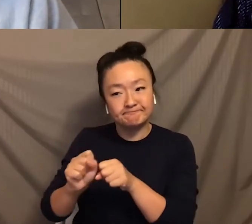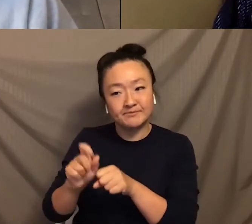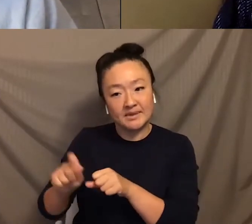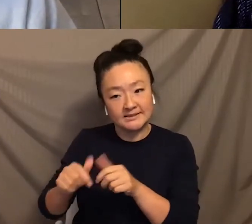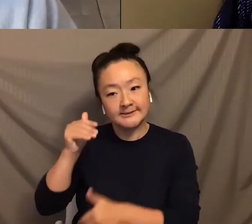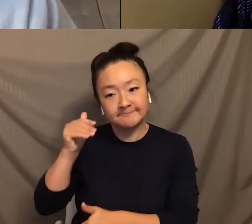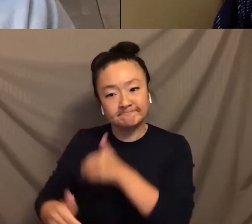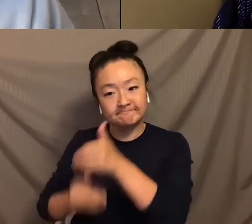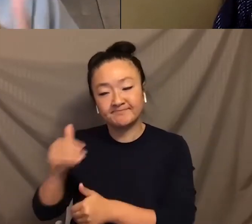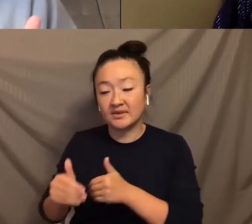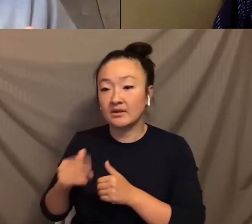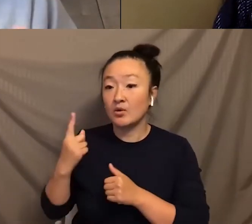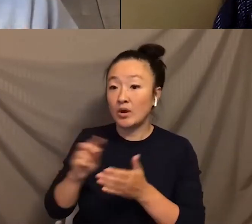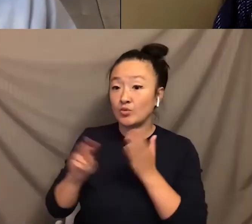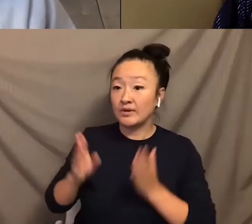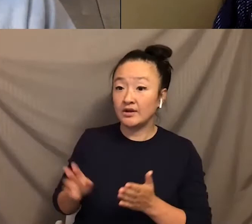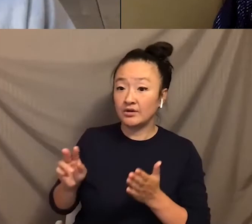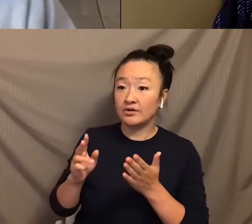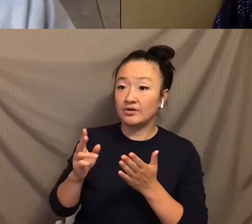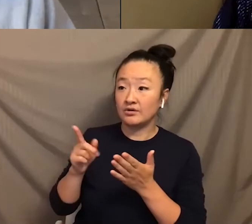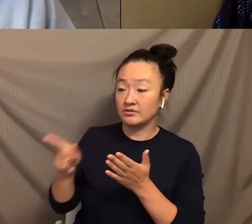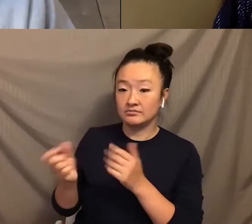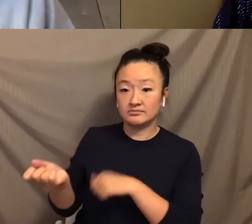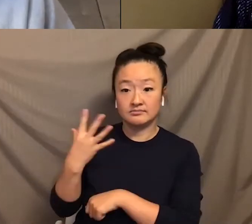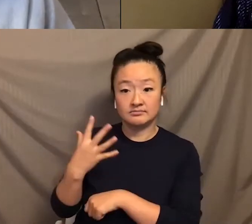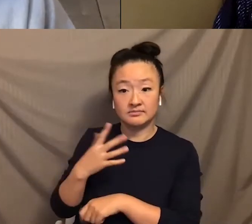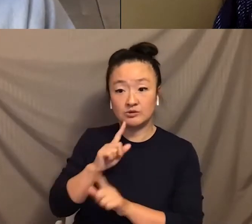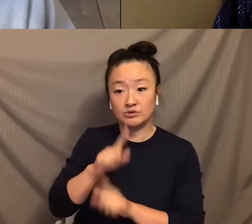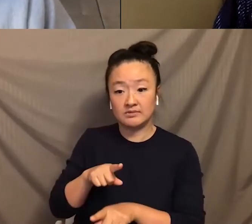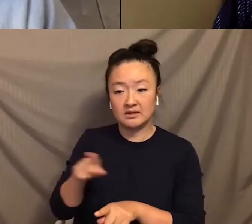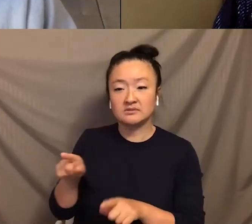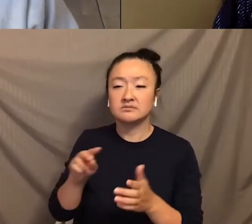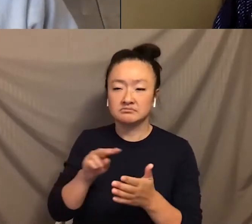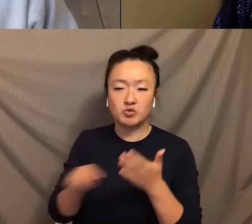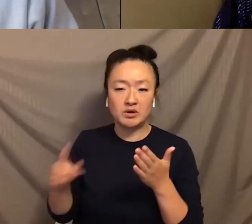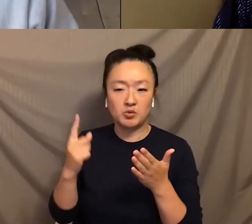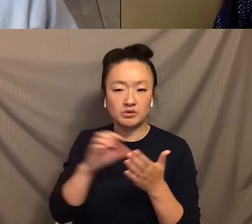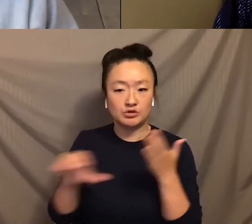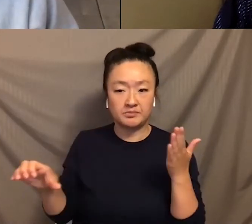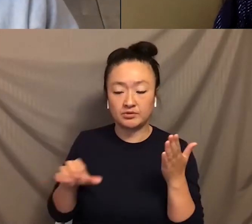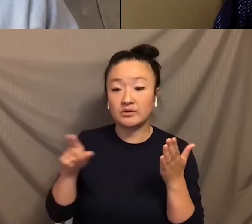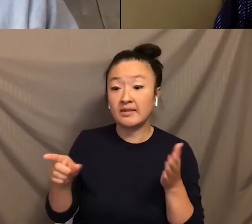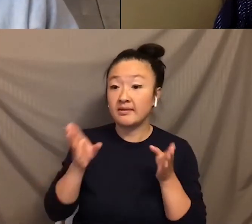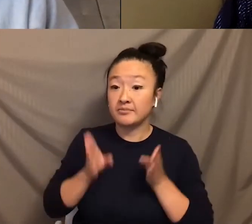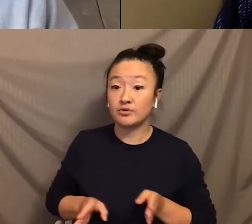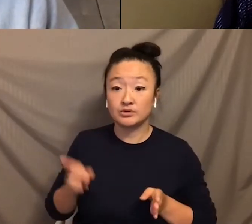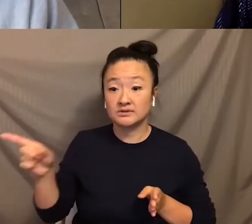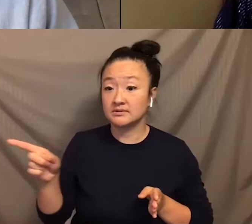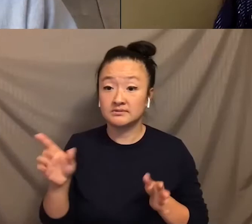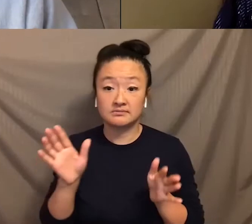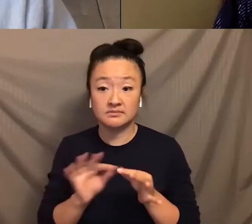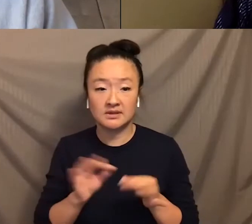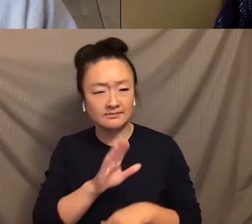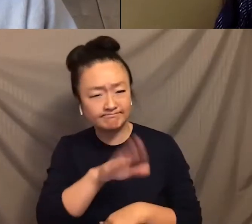from a reader already who read an excerpt of one of my chapters. And that person said,